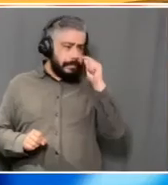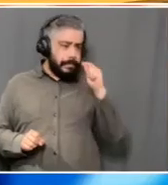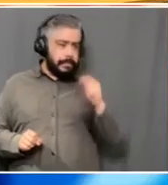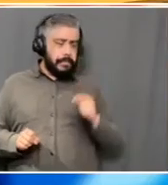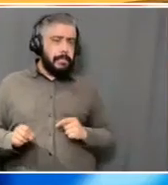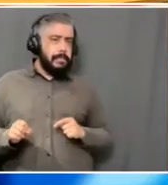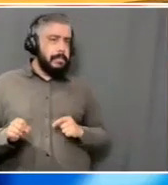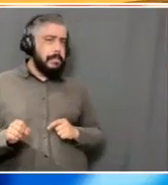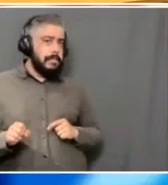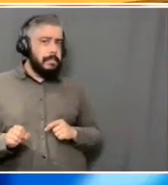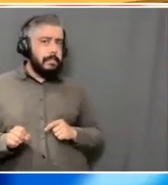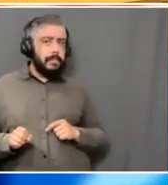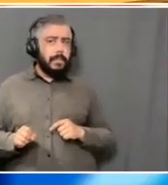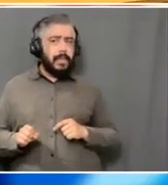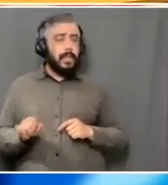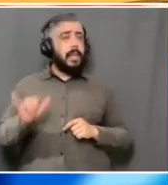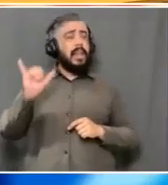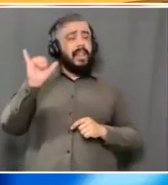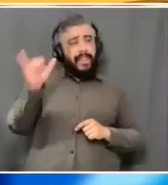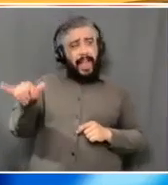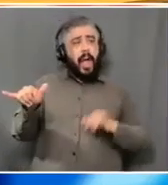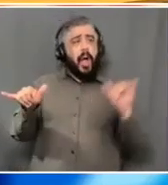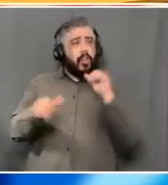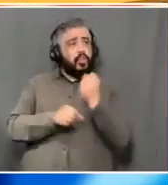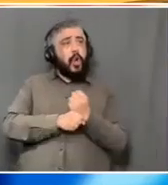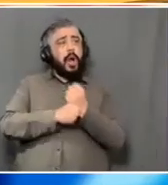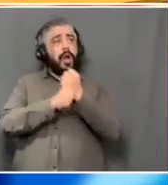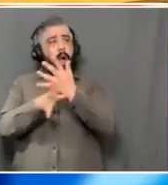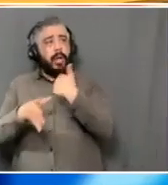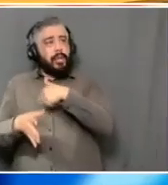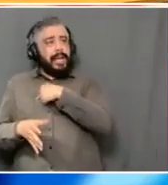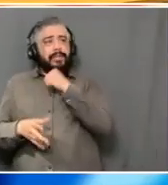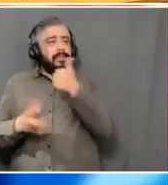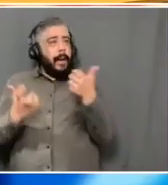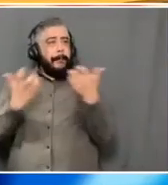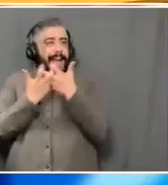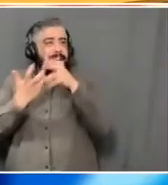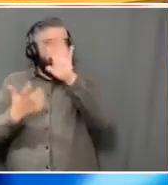this also causing us not to meet the 55%